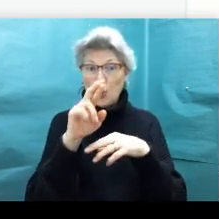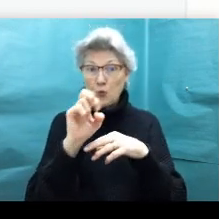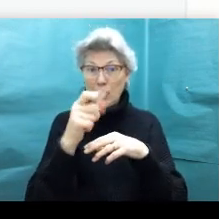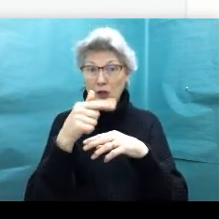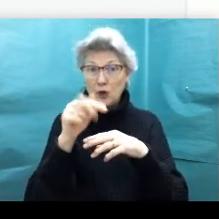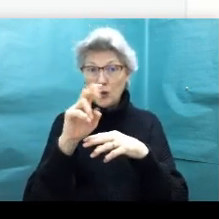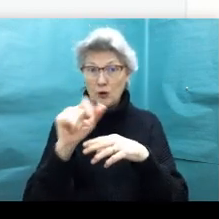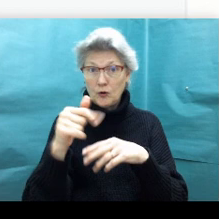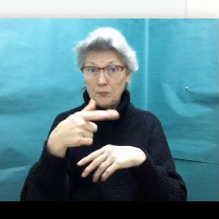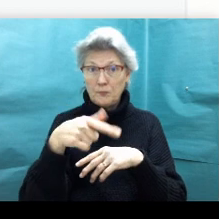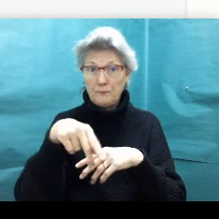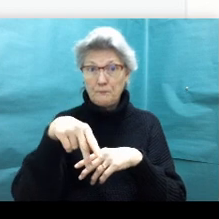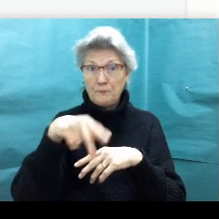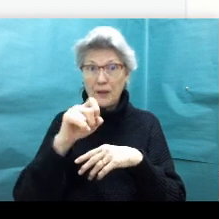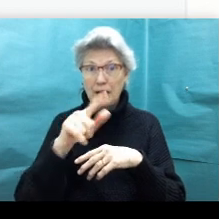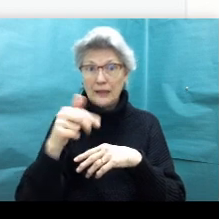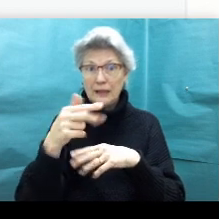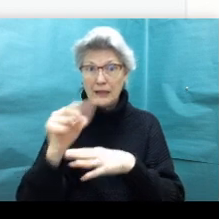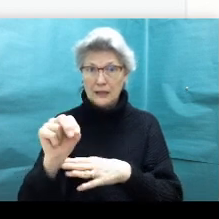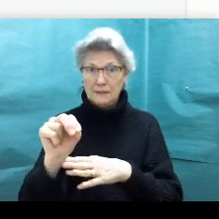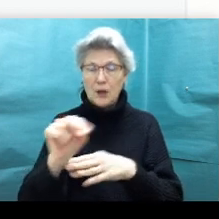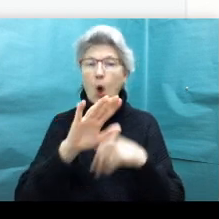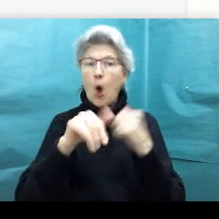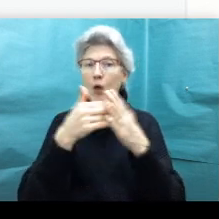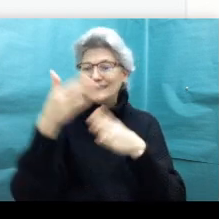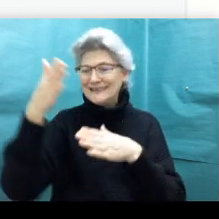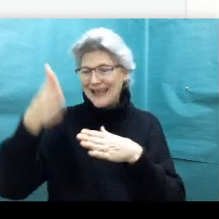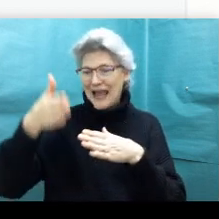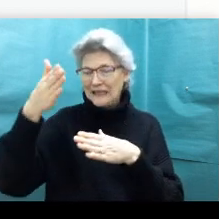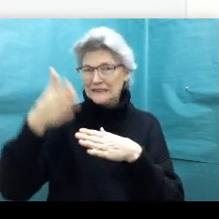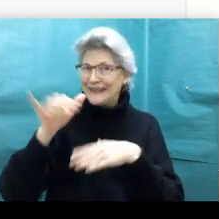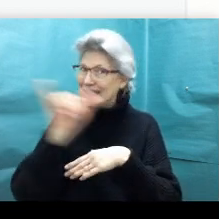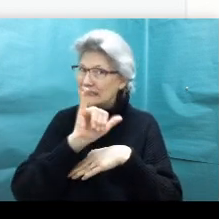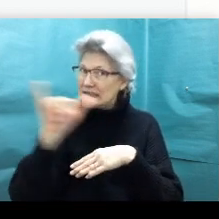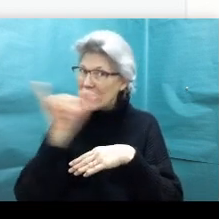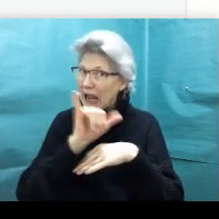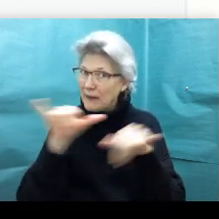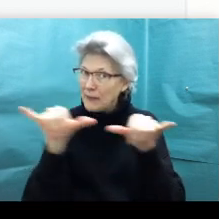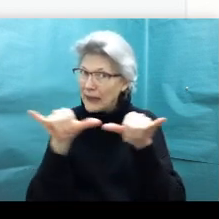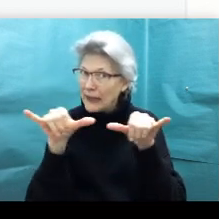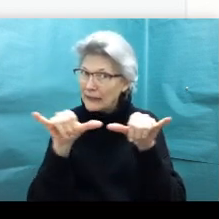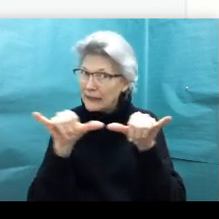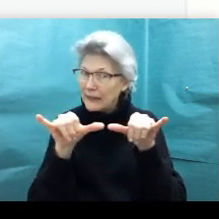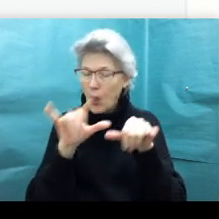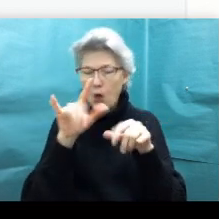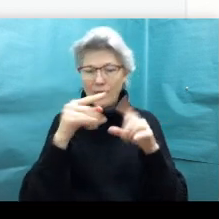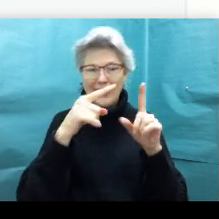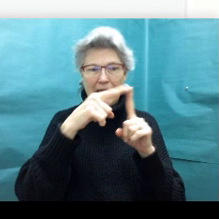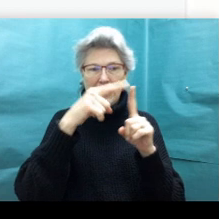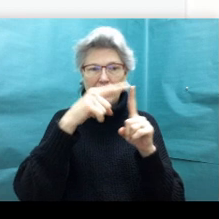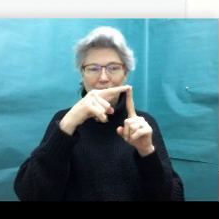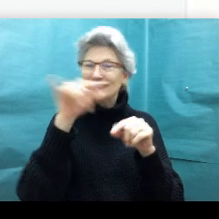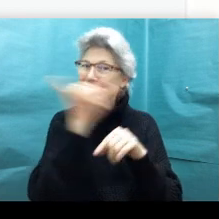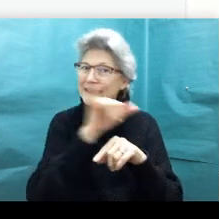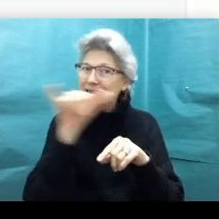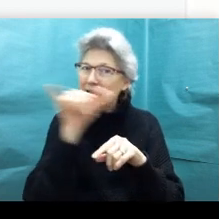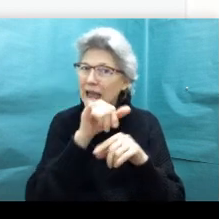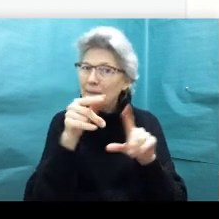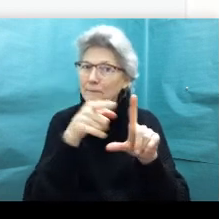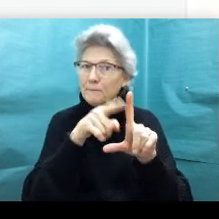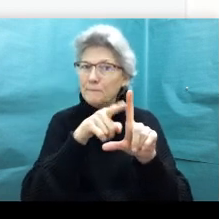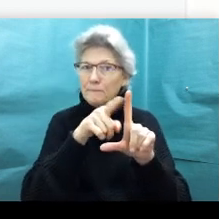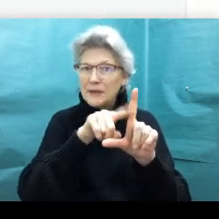polygon means all sides of length are the same and all the angles have the same